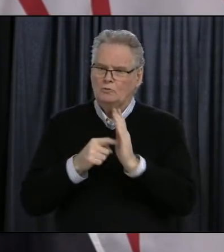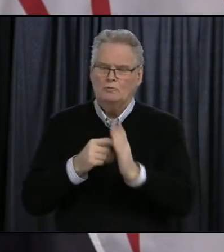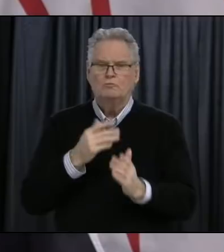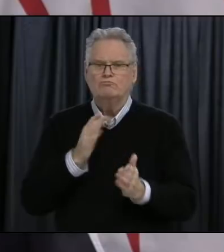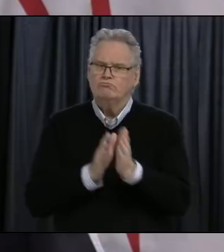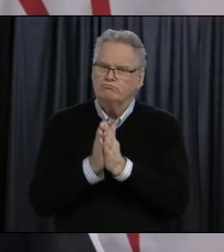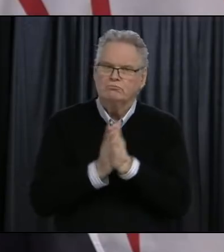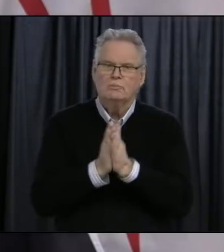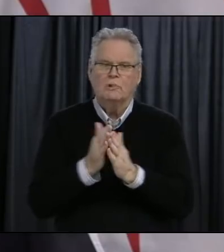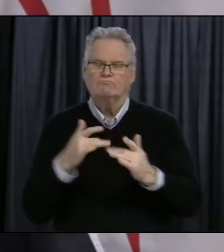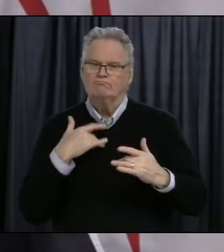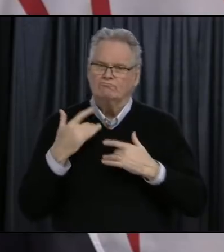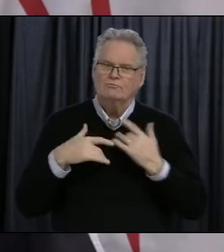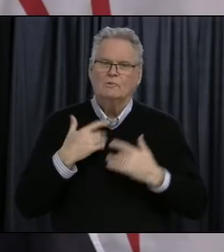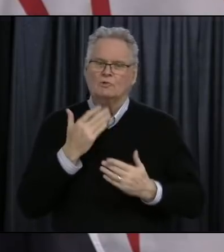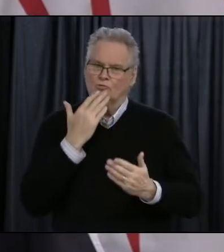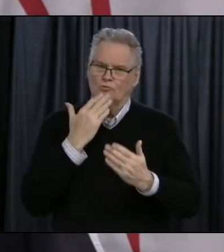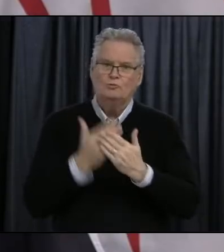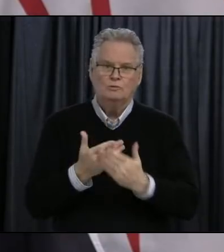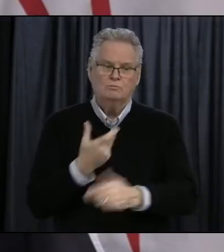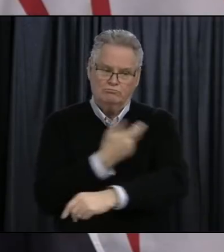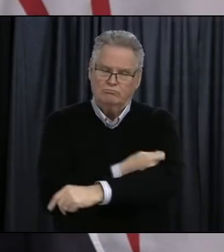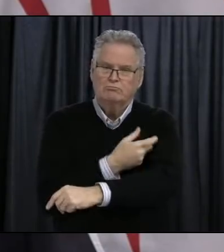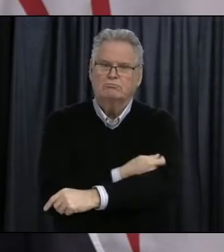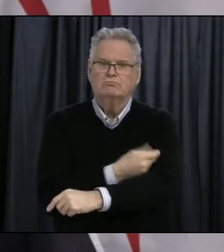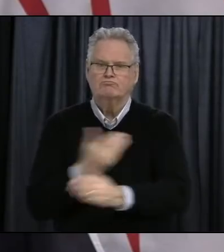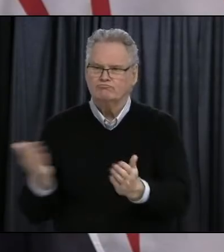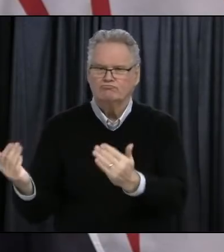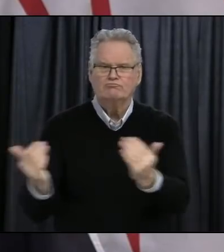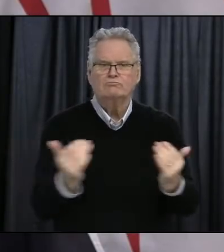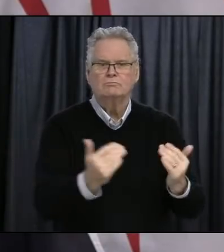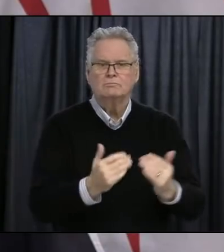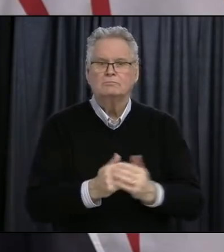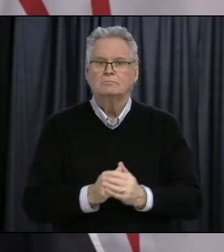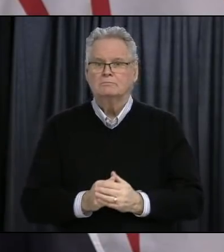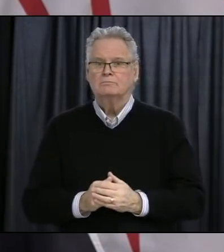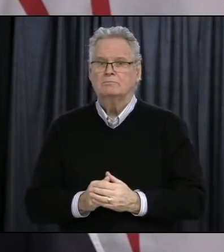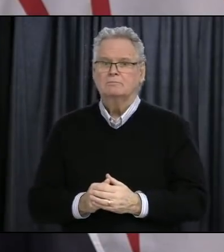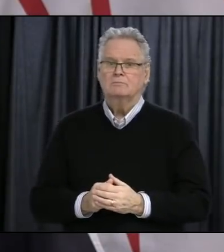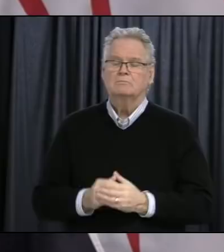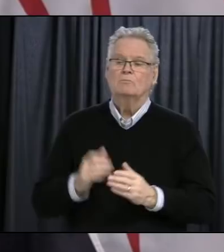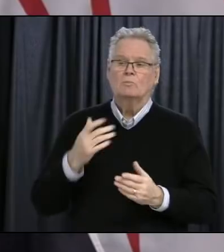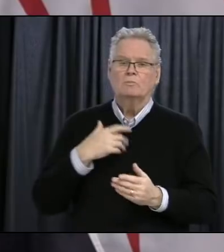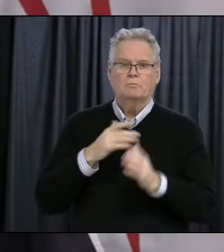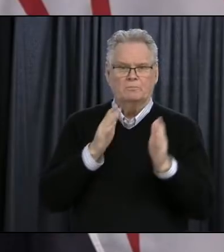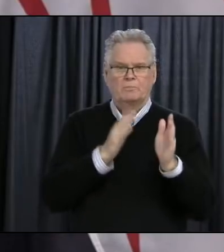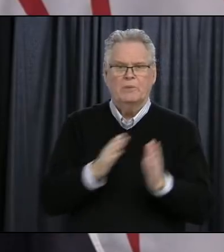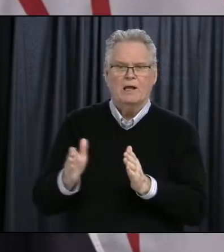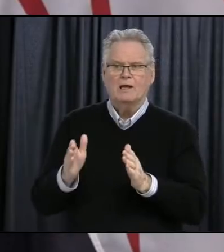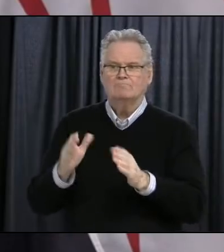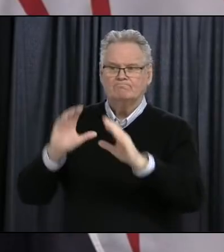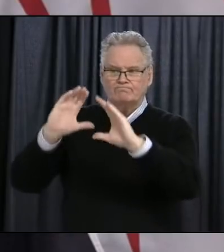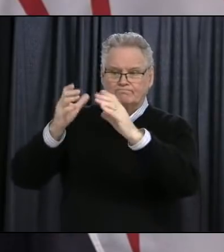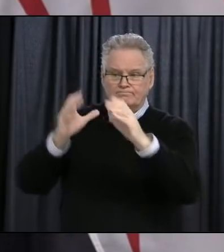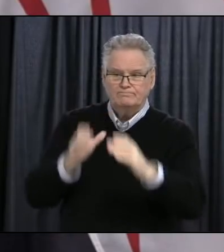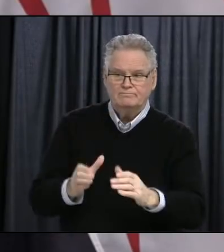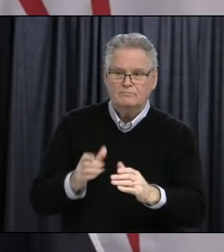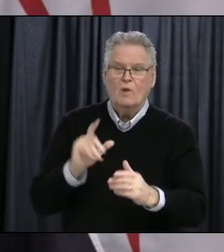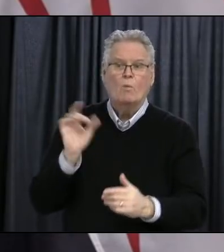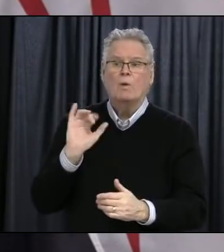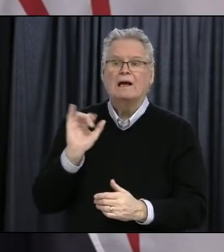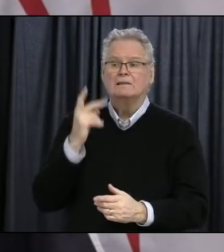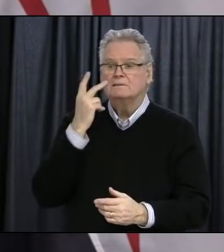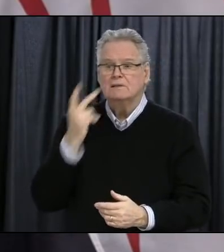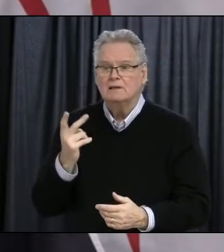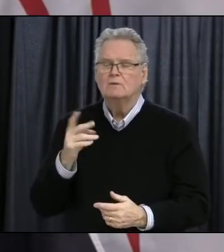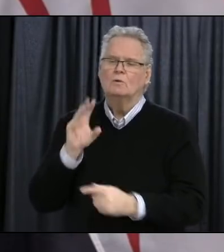priority groups is available on our website. Please be patient as we work through priority groups. Public announcements, either by us